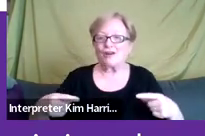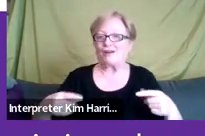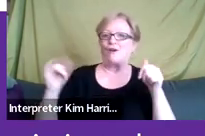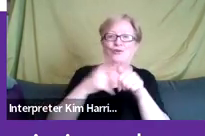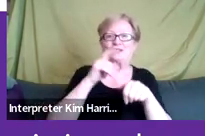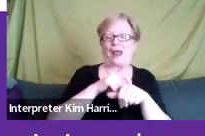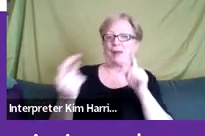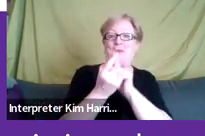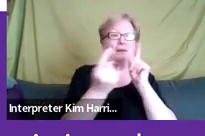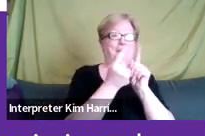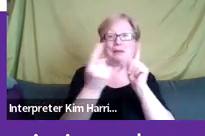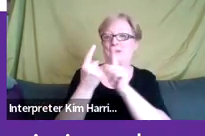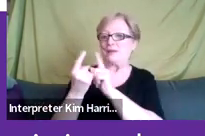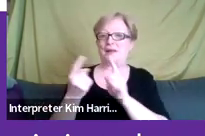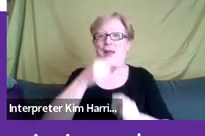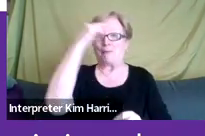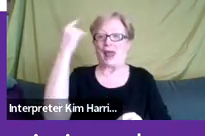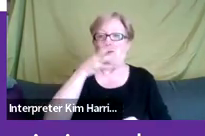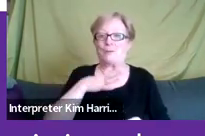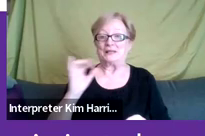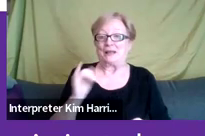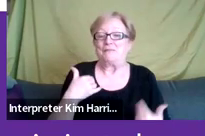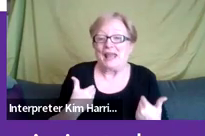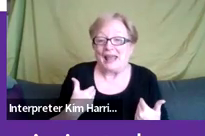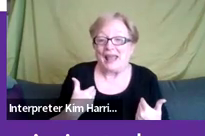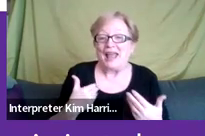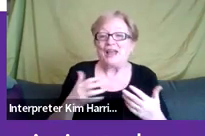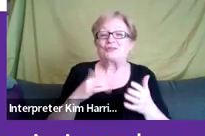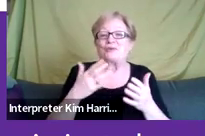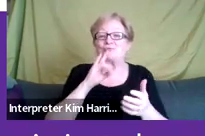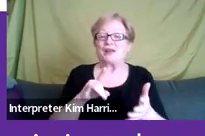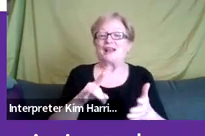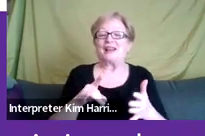Black women like me. So I was very instrumental